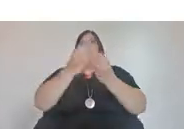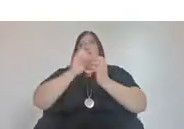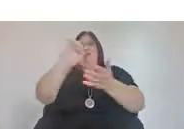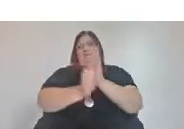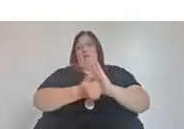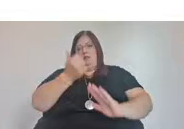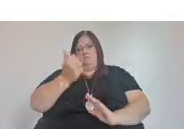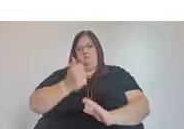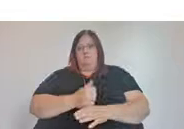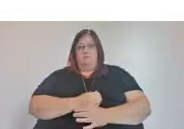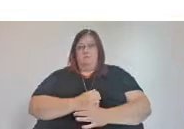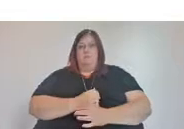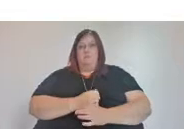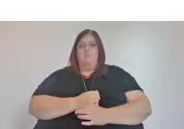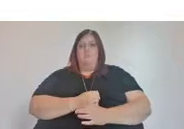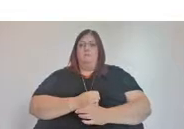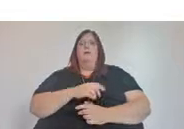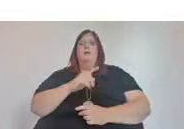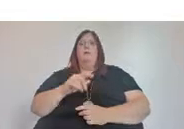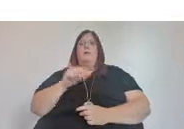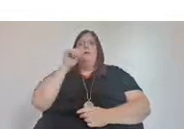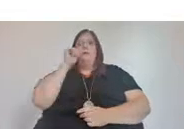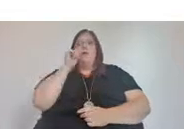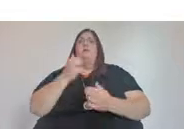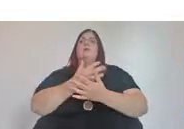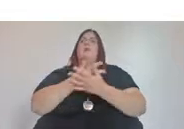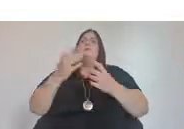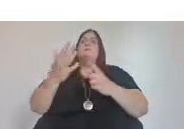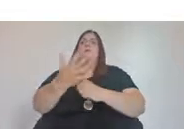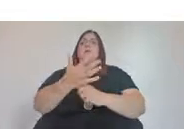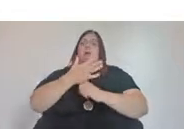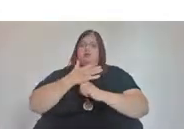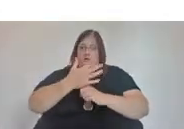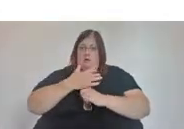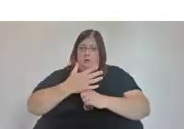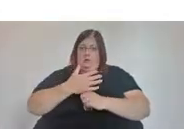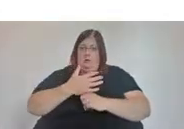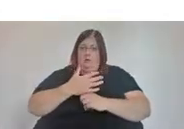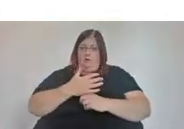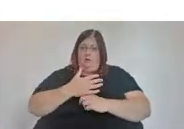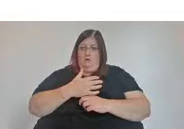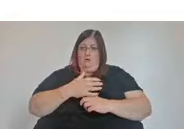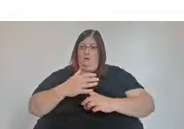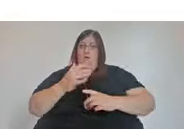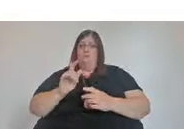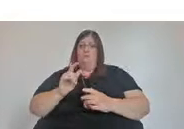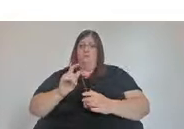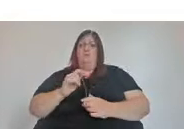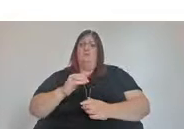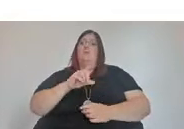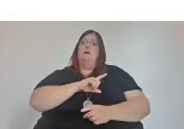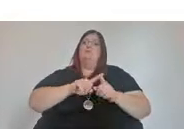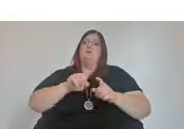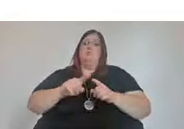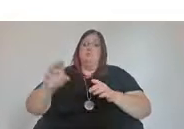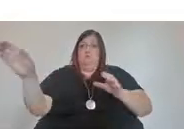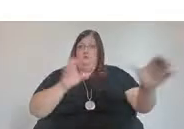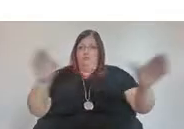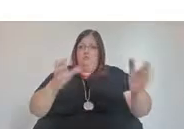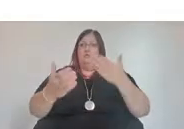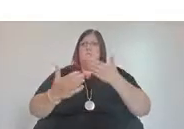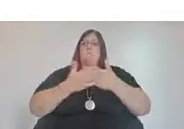you'll be aware of the pressures on recruitment of clinical skills. It's very, very difficult to recruit new clinical people,